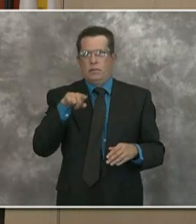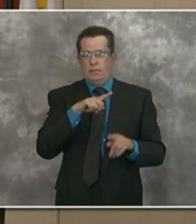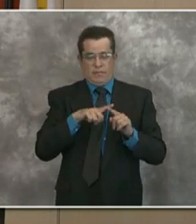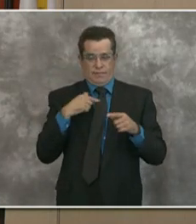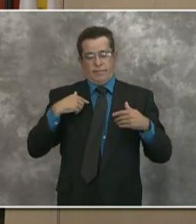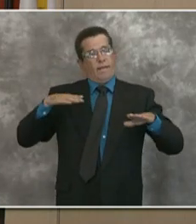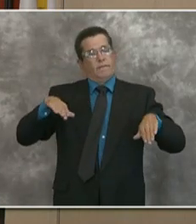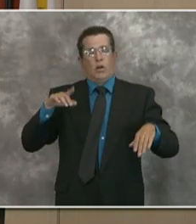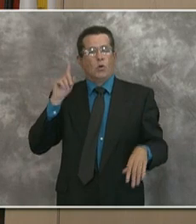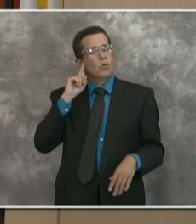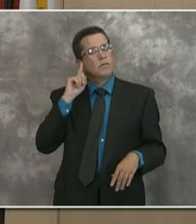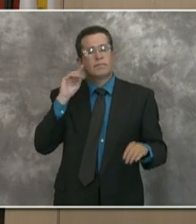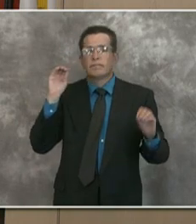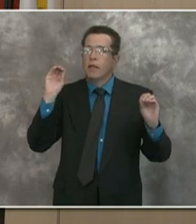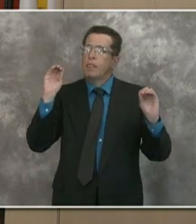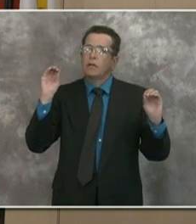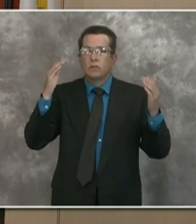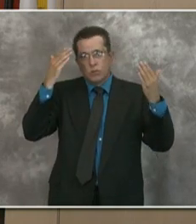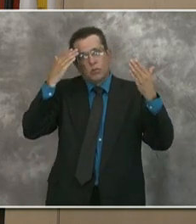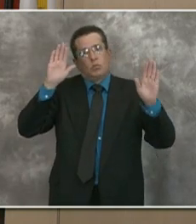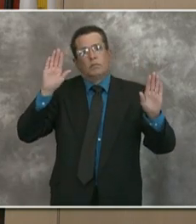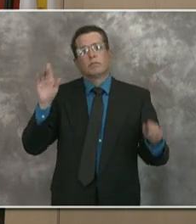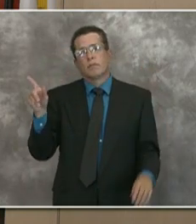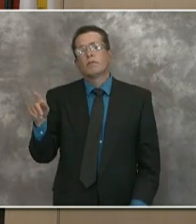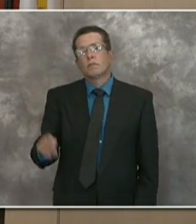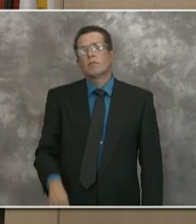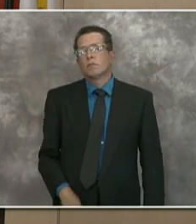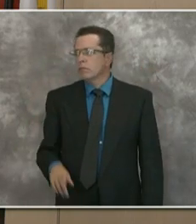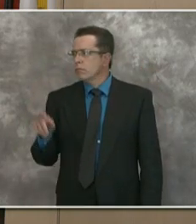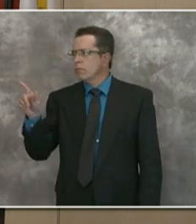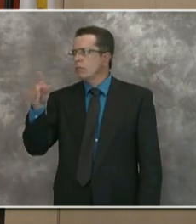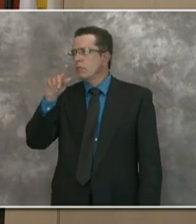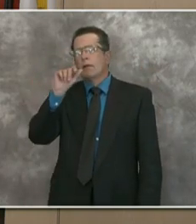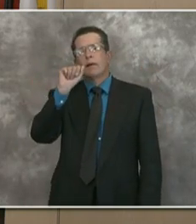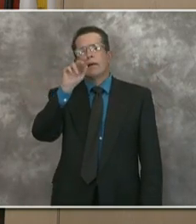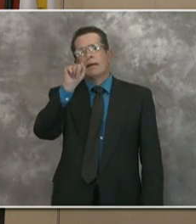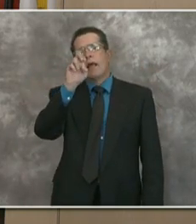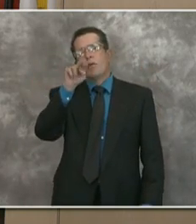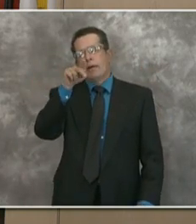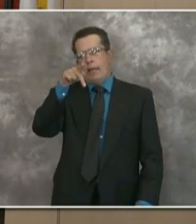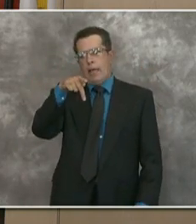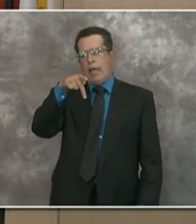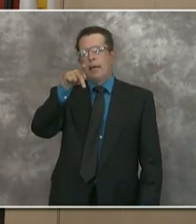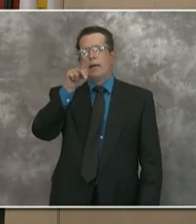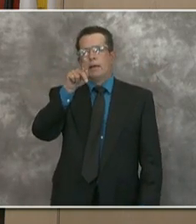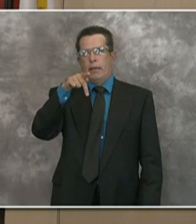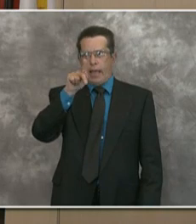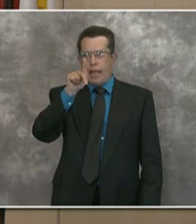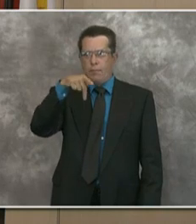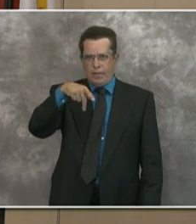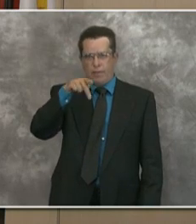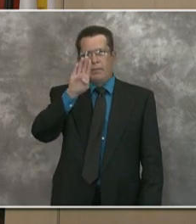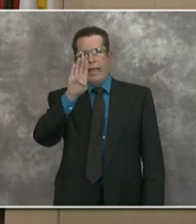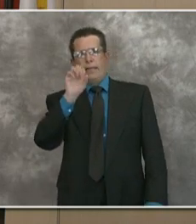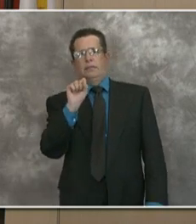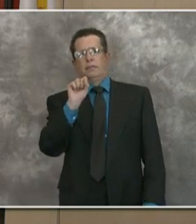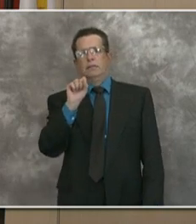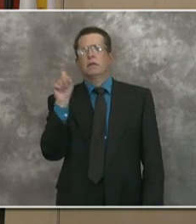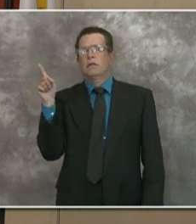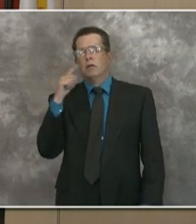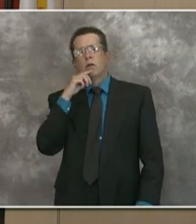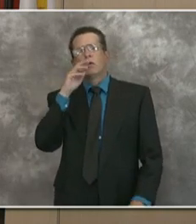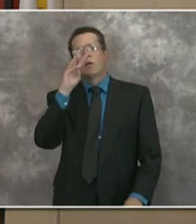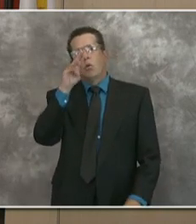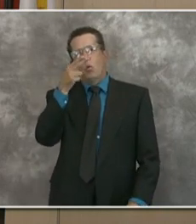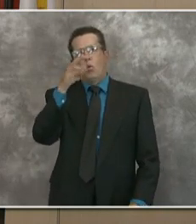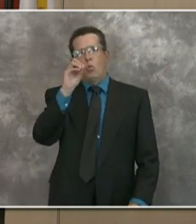backroom intel on that yet either. And I have a question from Taryn Mento with KPBS. The WHO, World Health